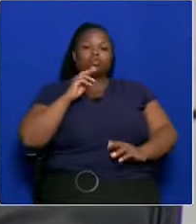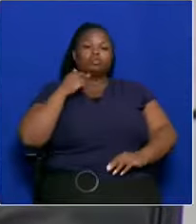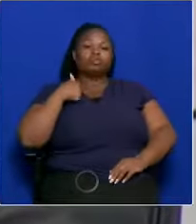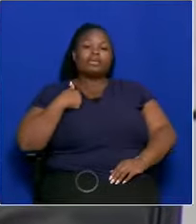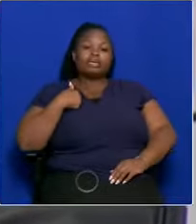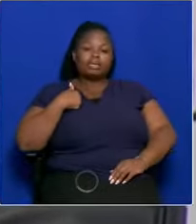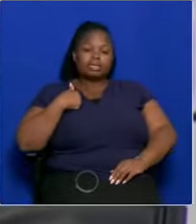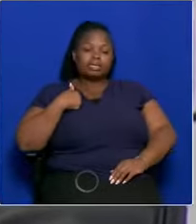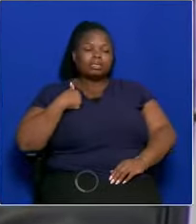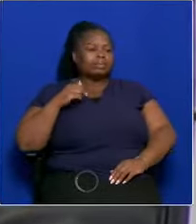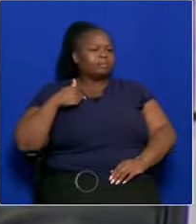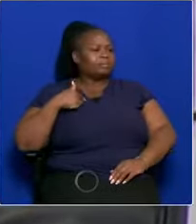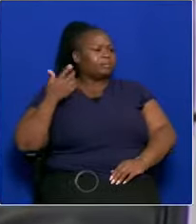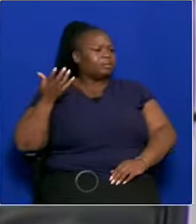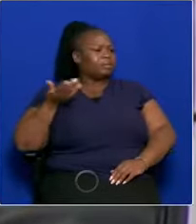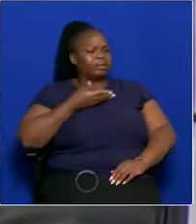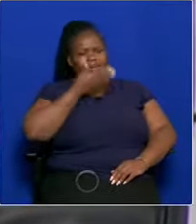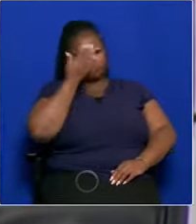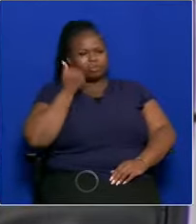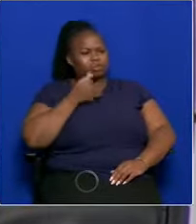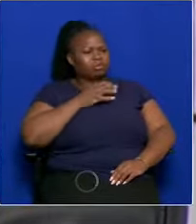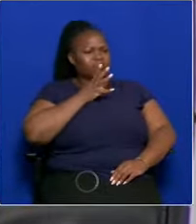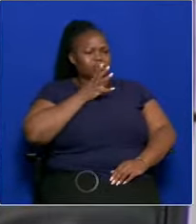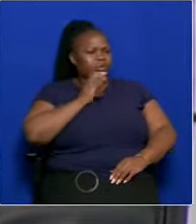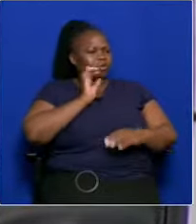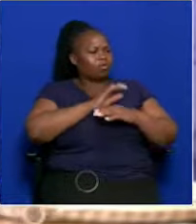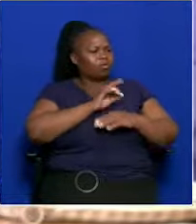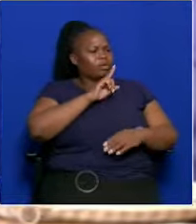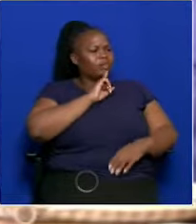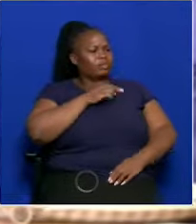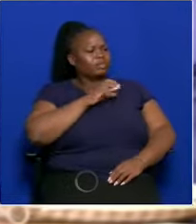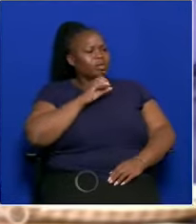we are arresting more than 1,000 of people per day.